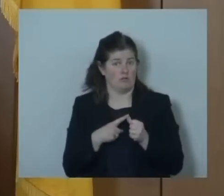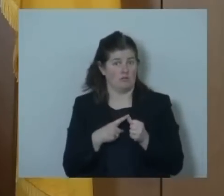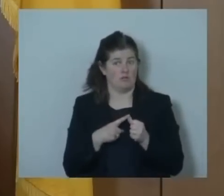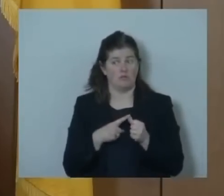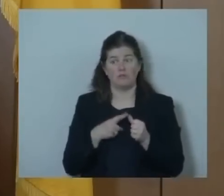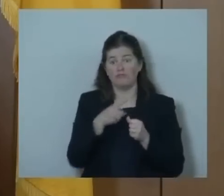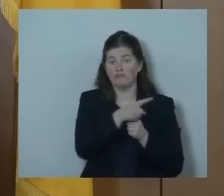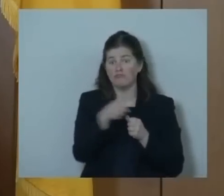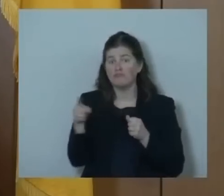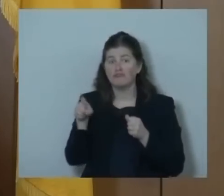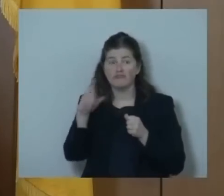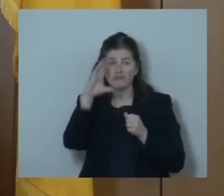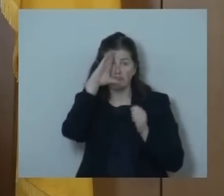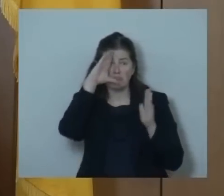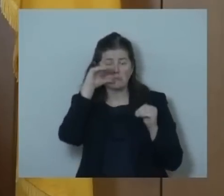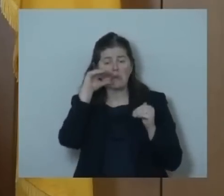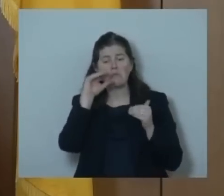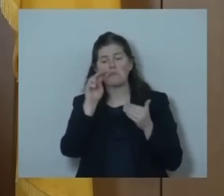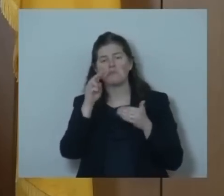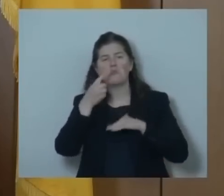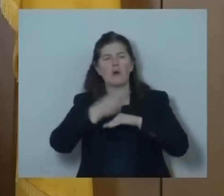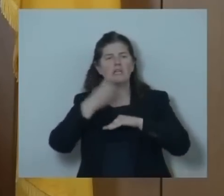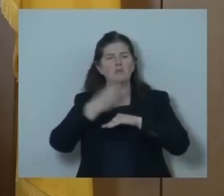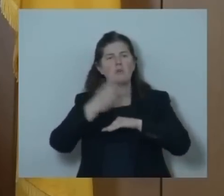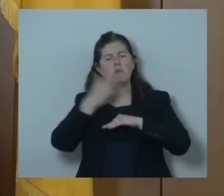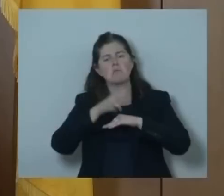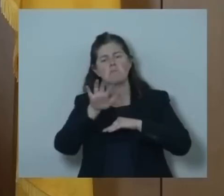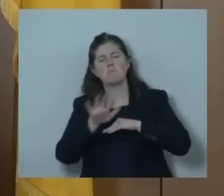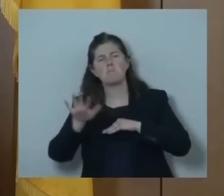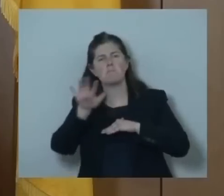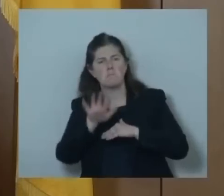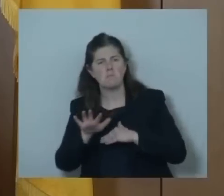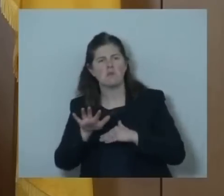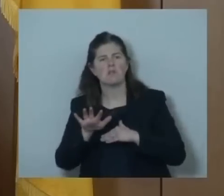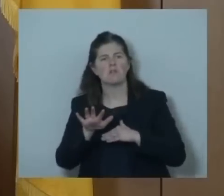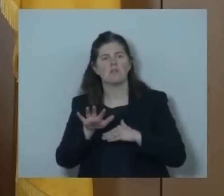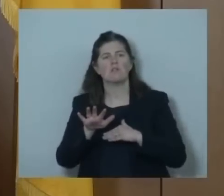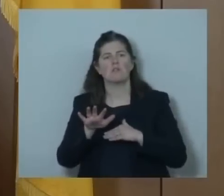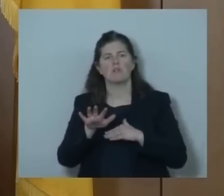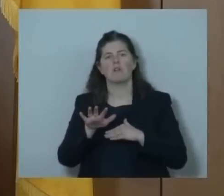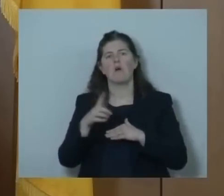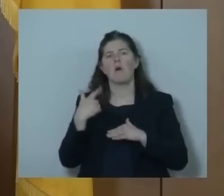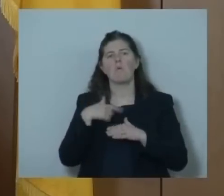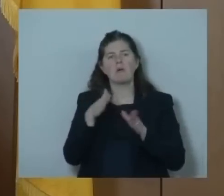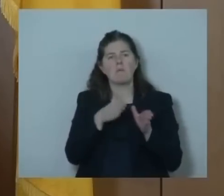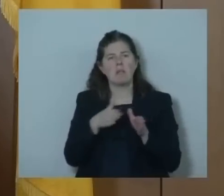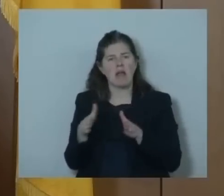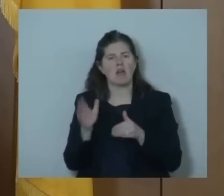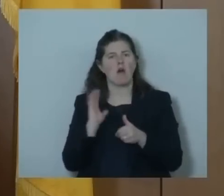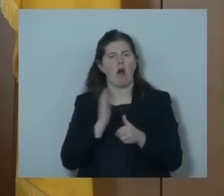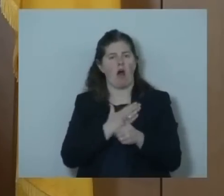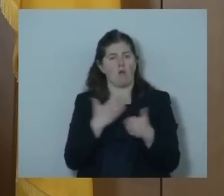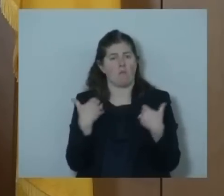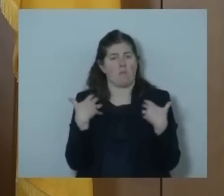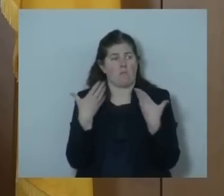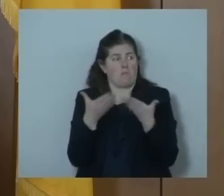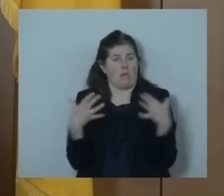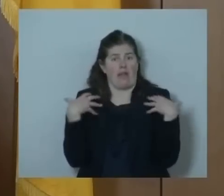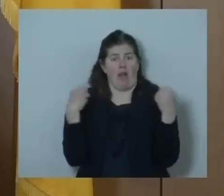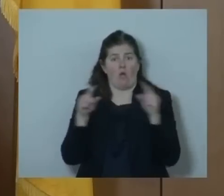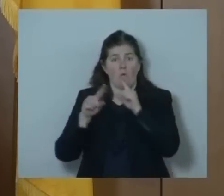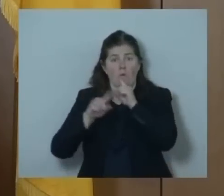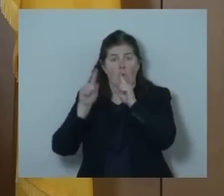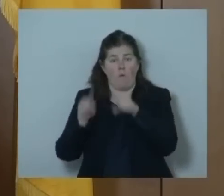should expect in the next couple of days or so for us to extend our public health orders through